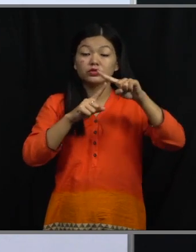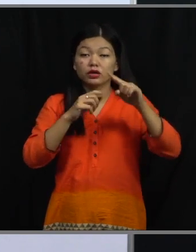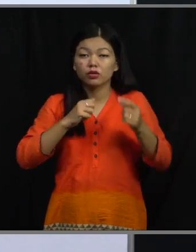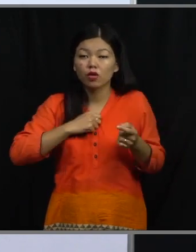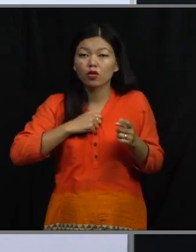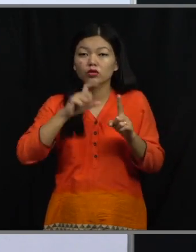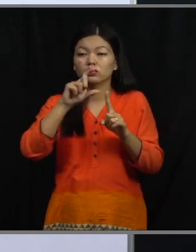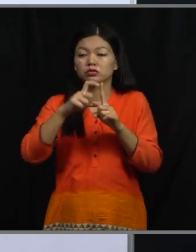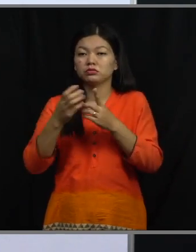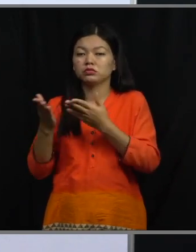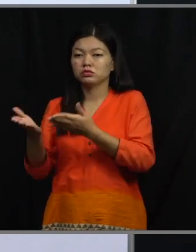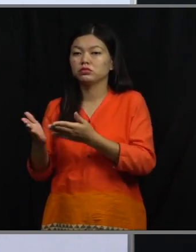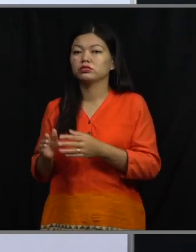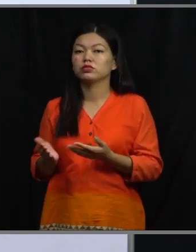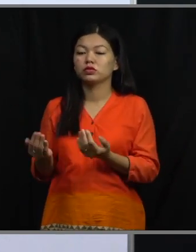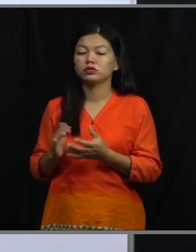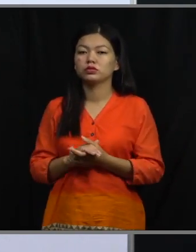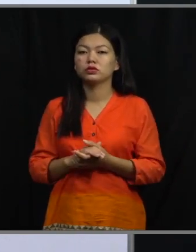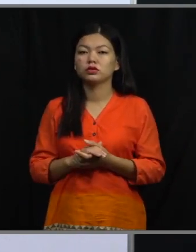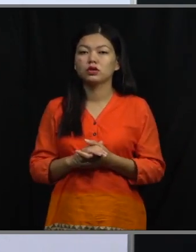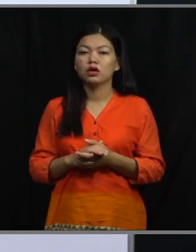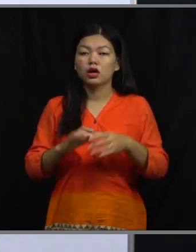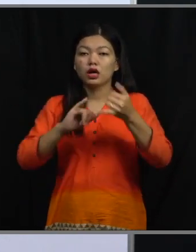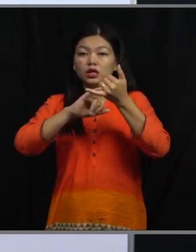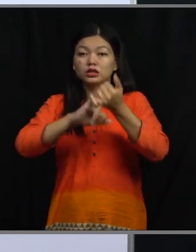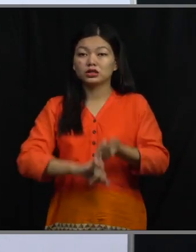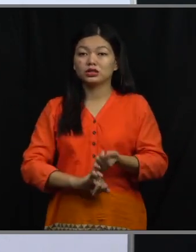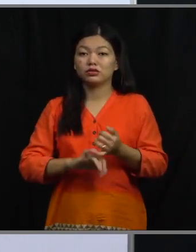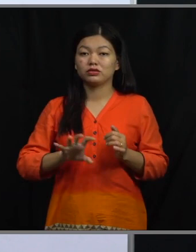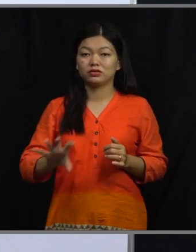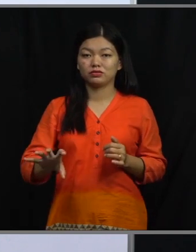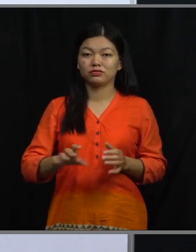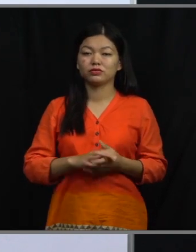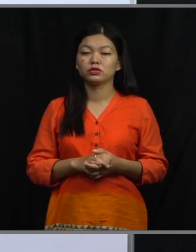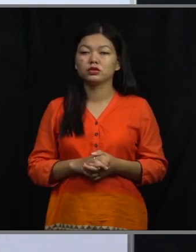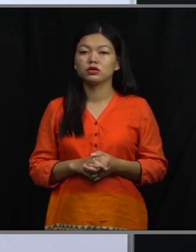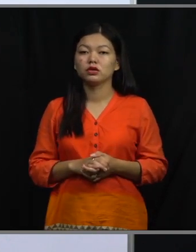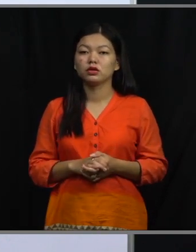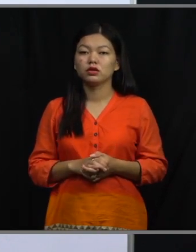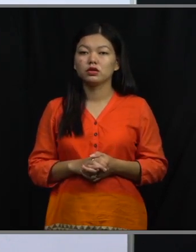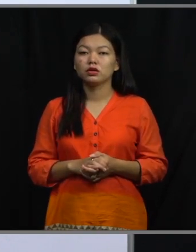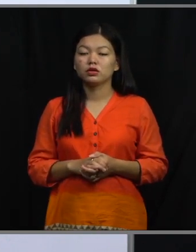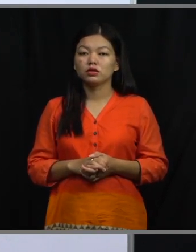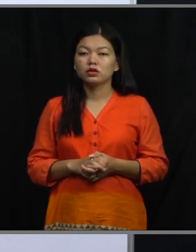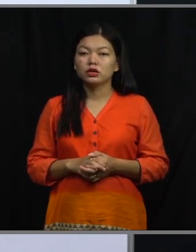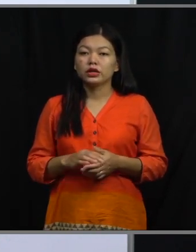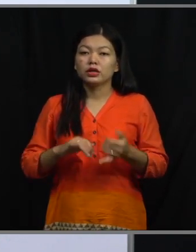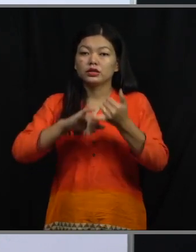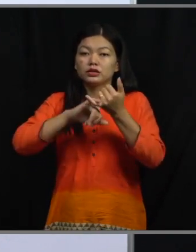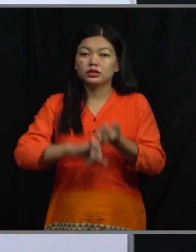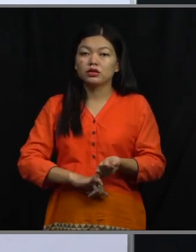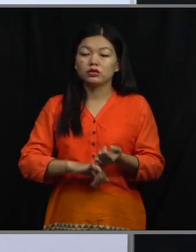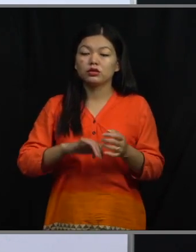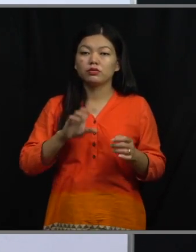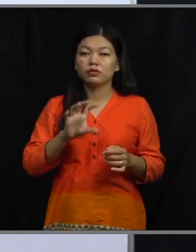basic example of matrilineal society among the southern zone are the Nayars of Kerala.